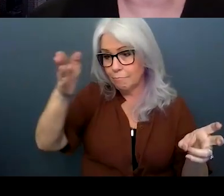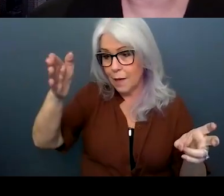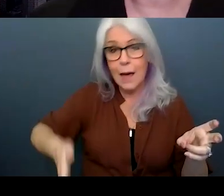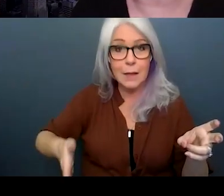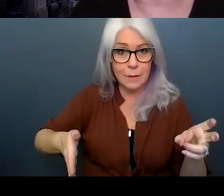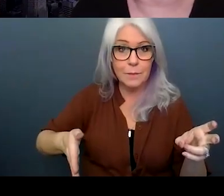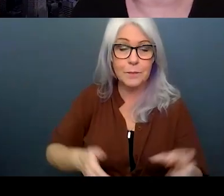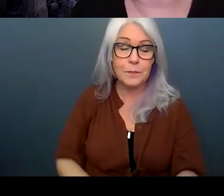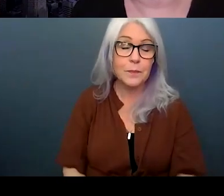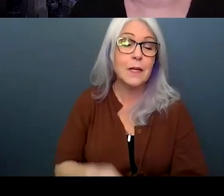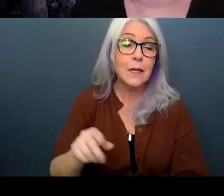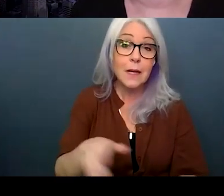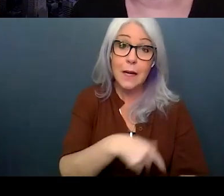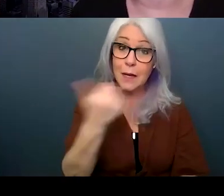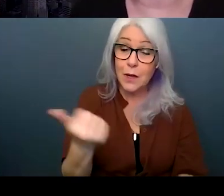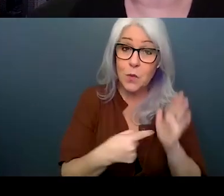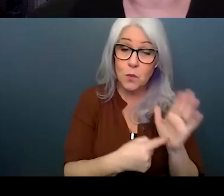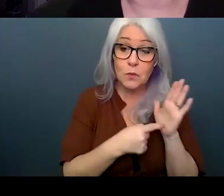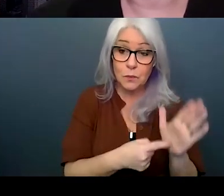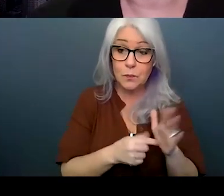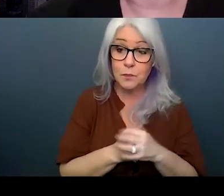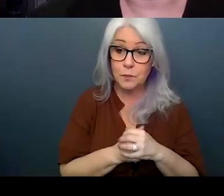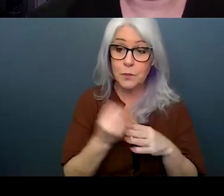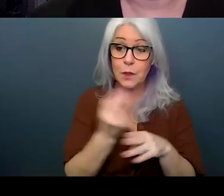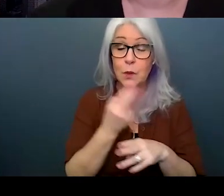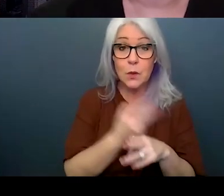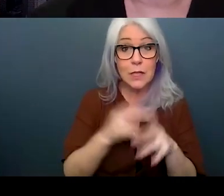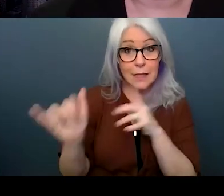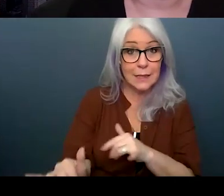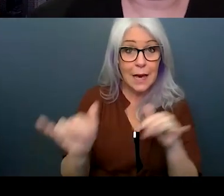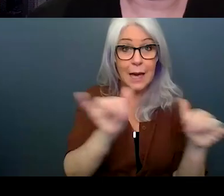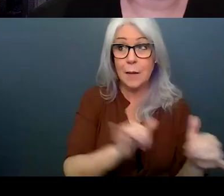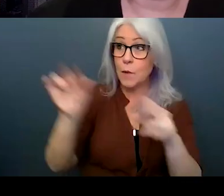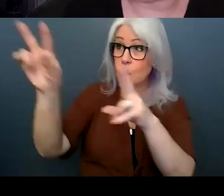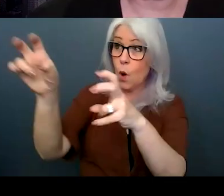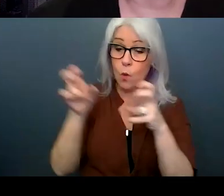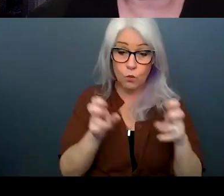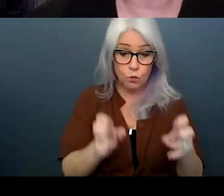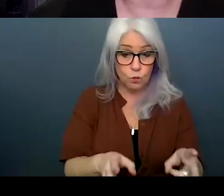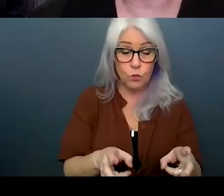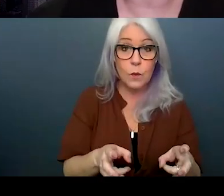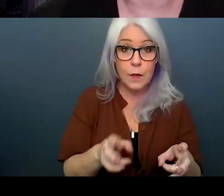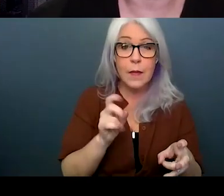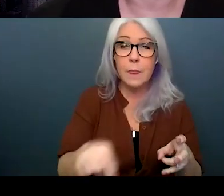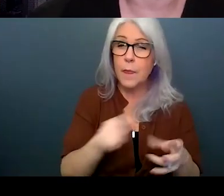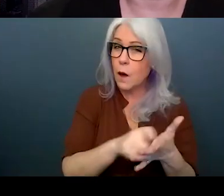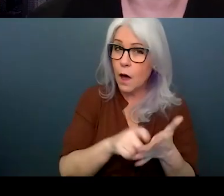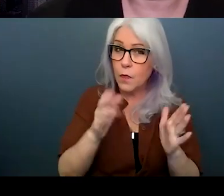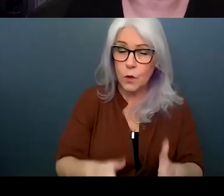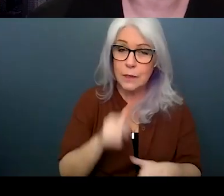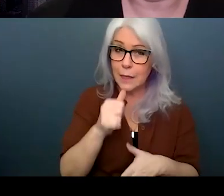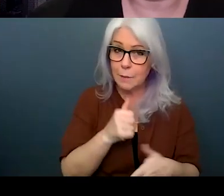So here's another example using the same quotation, but in this case, the author's name is not